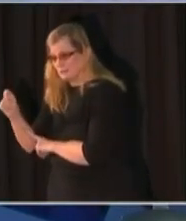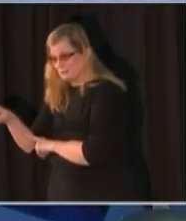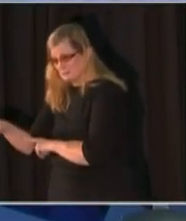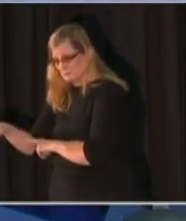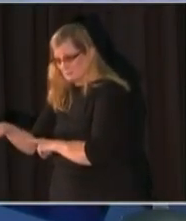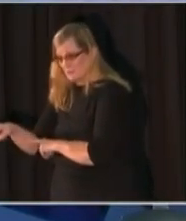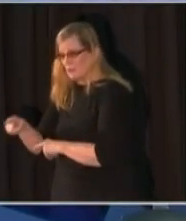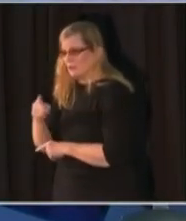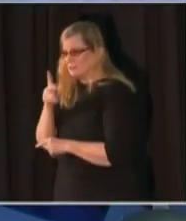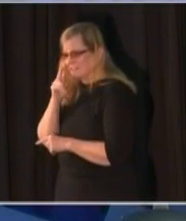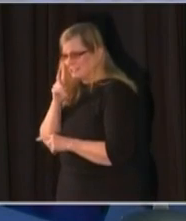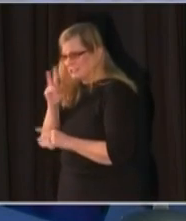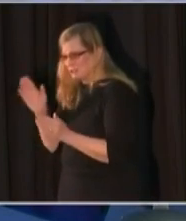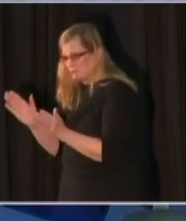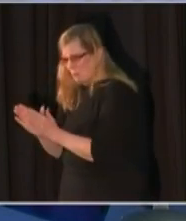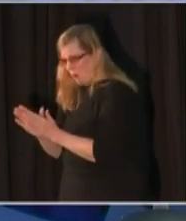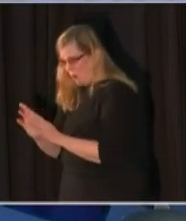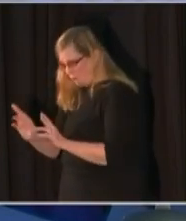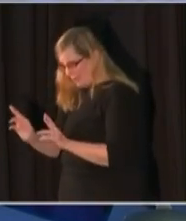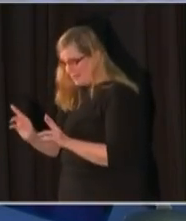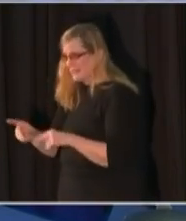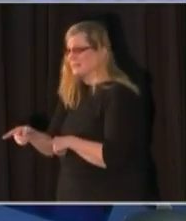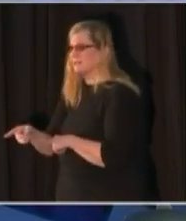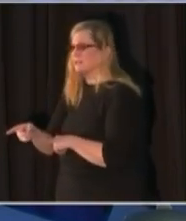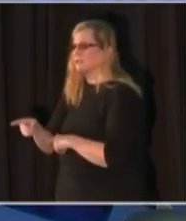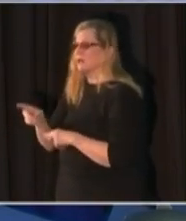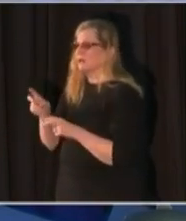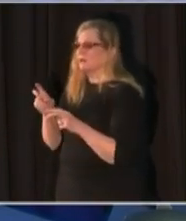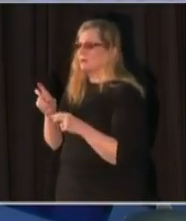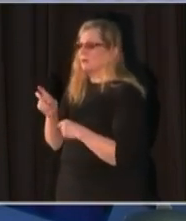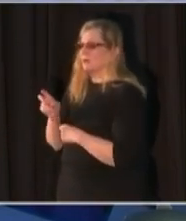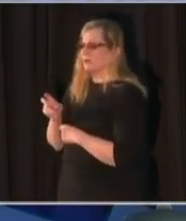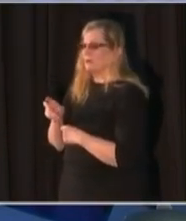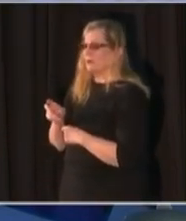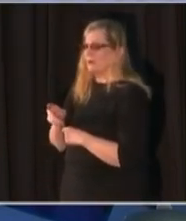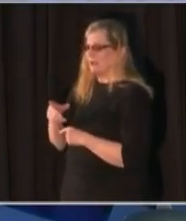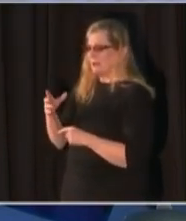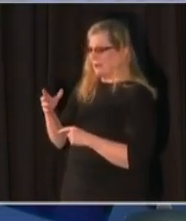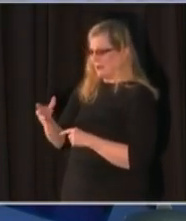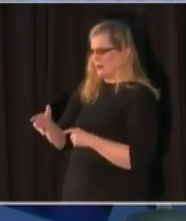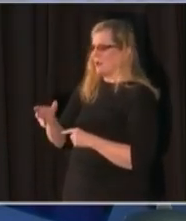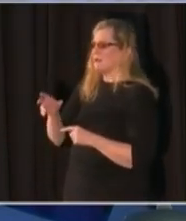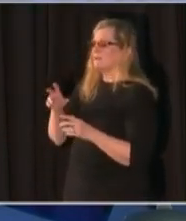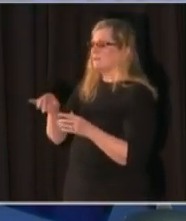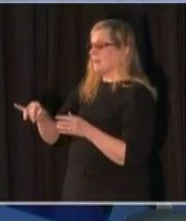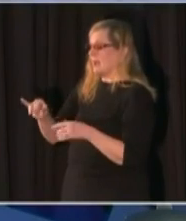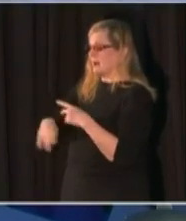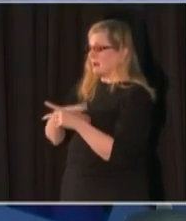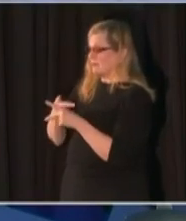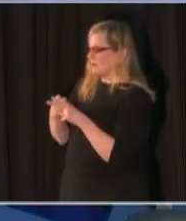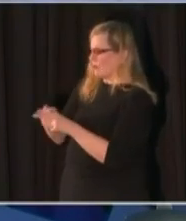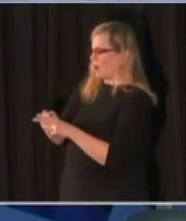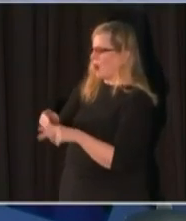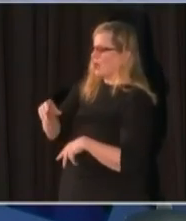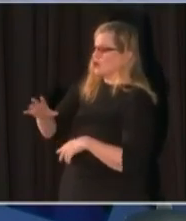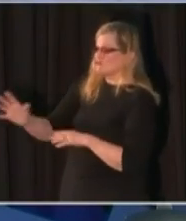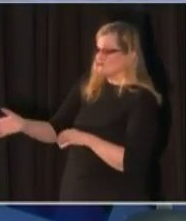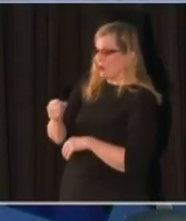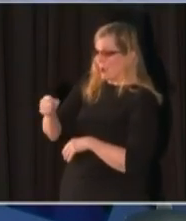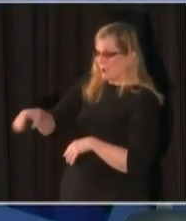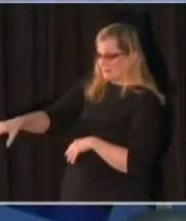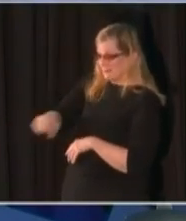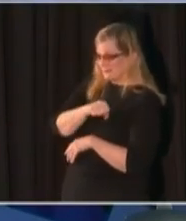to ones of grab and go, of delivery or driver walkthrough, will be easy to